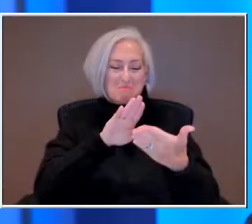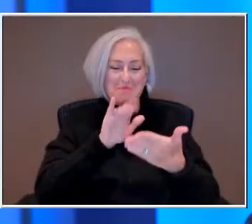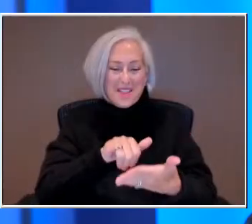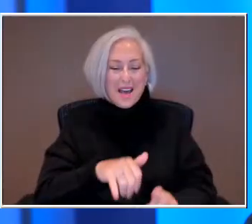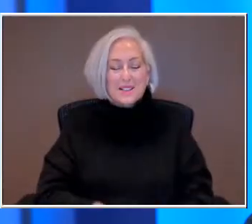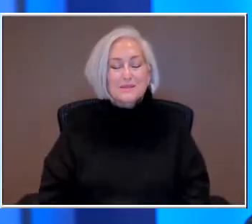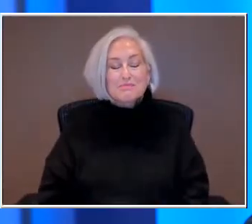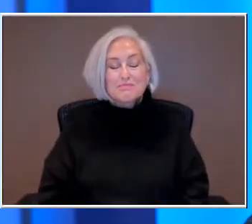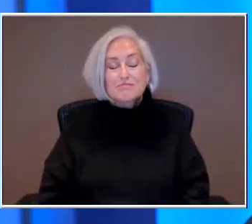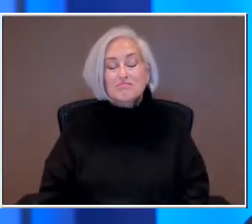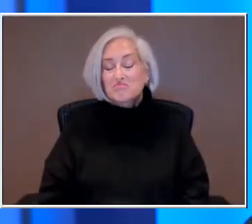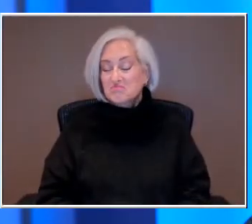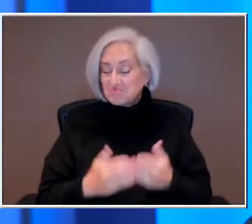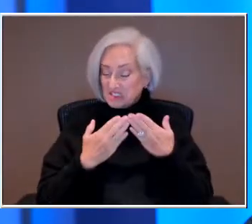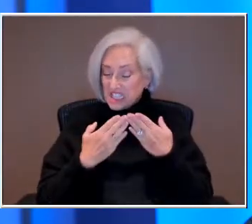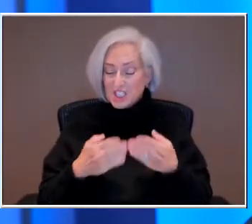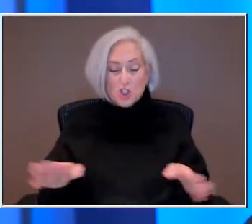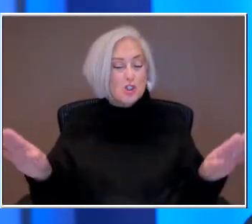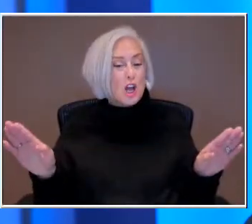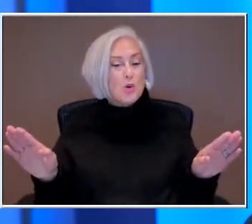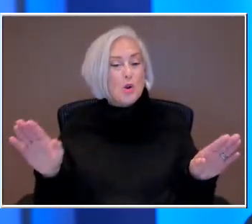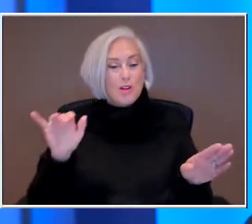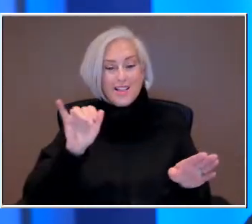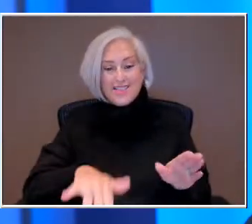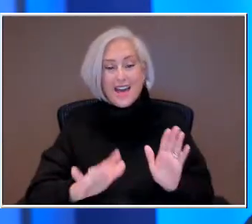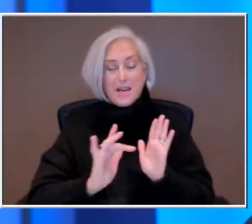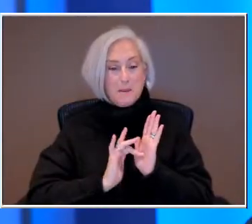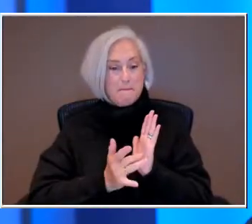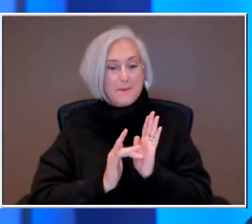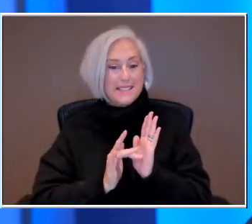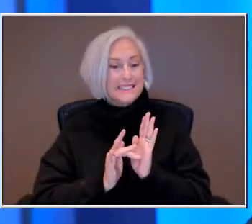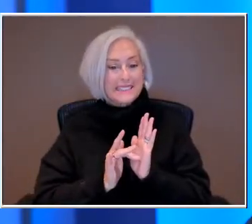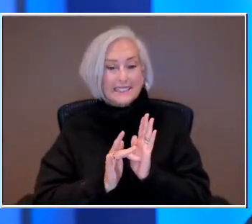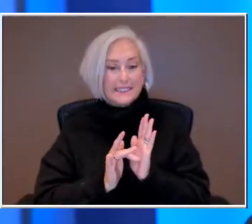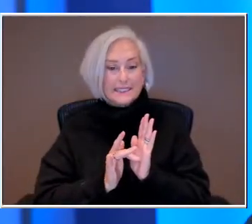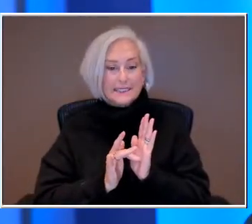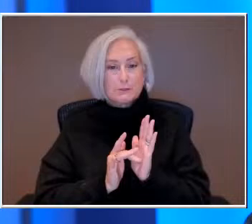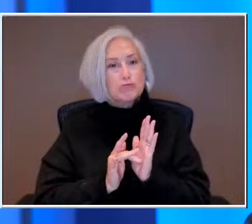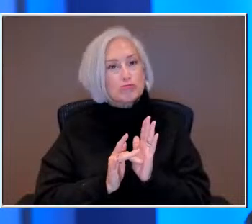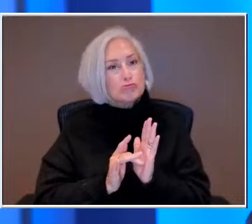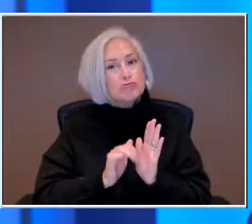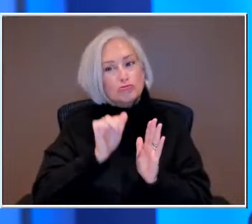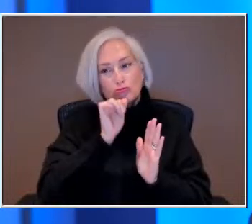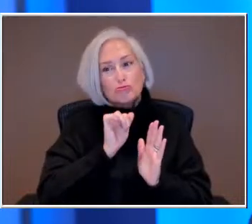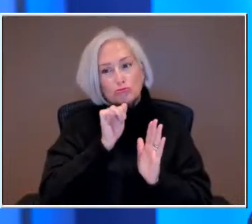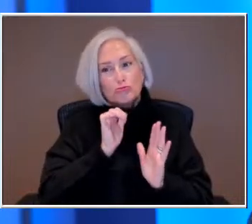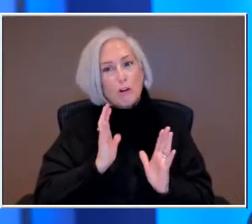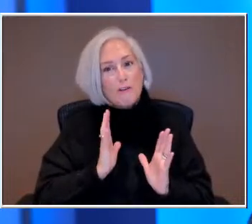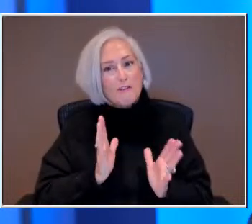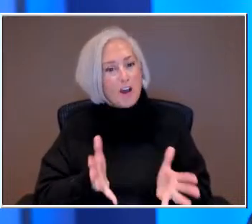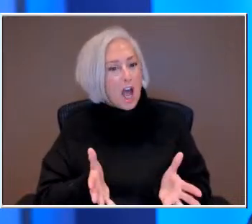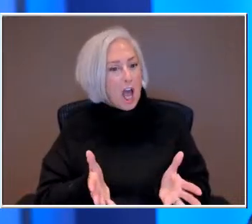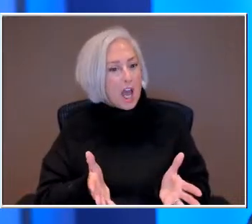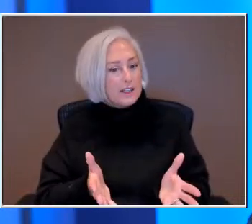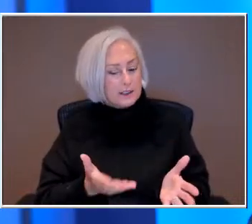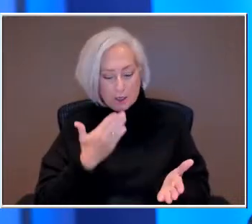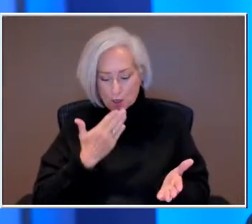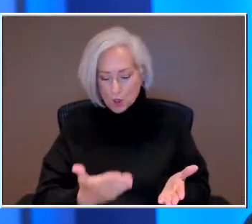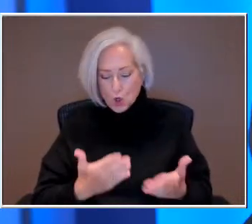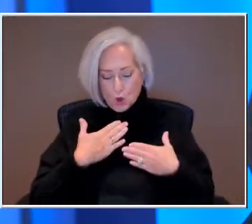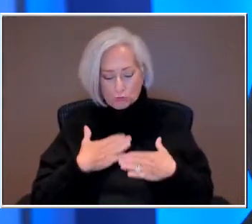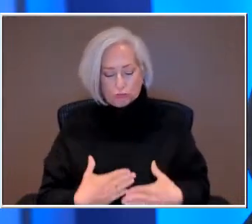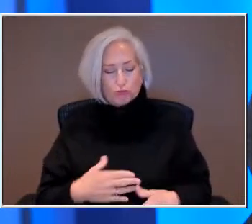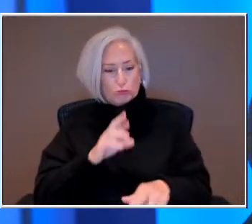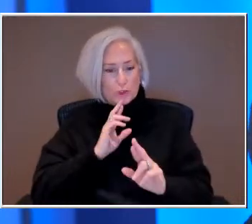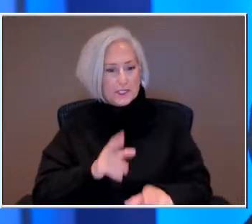overall, this medication for me has been very tolerable. I've had a great response to it, and I cannot